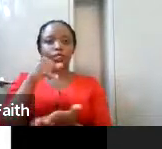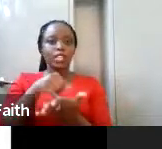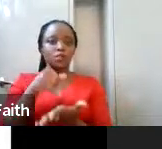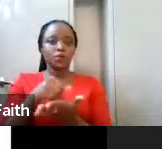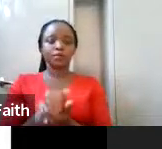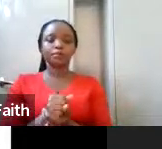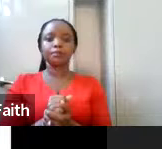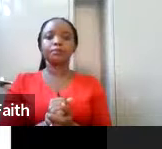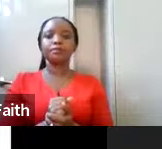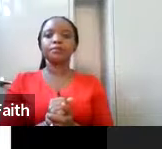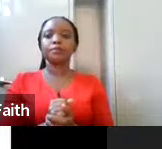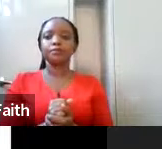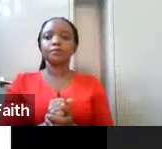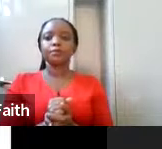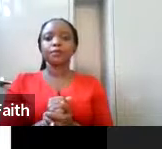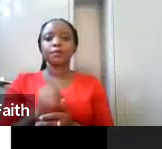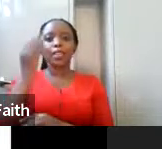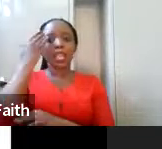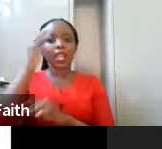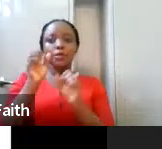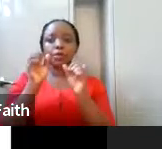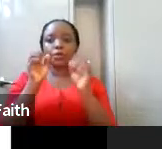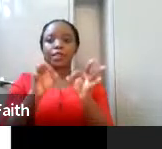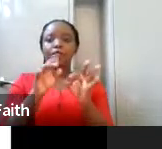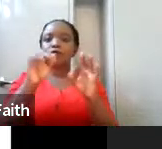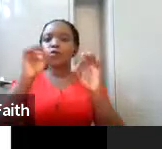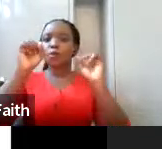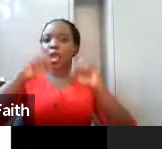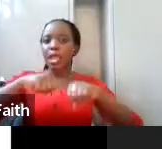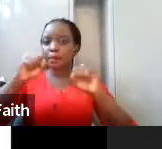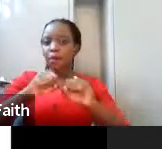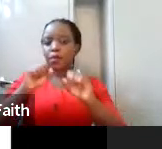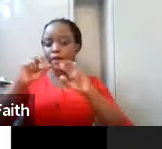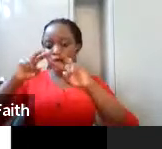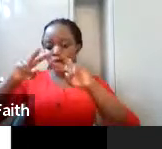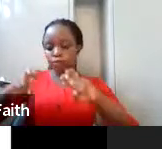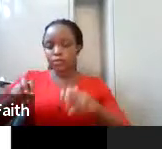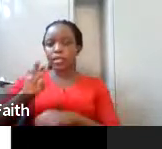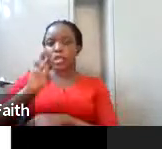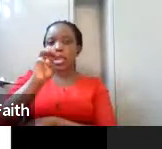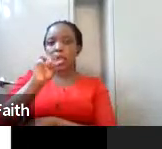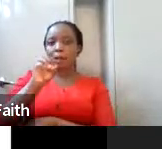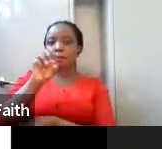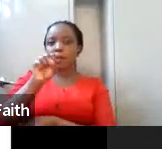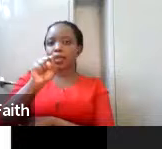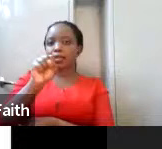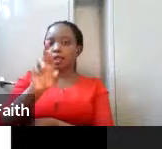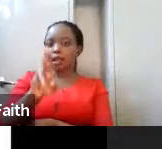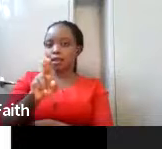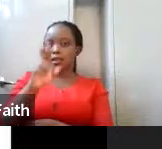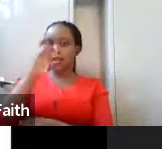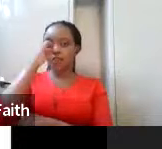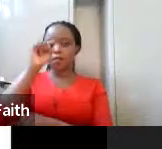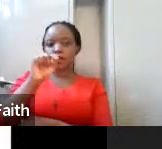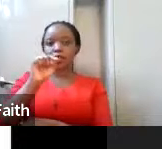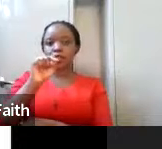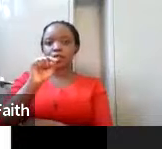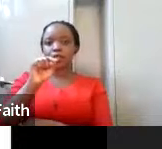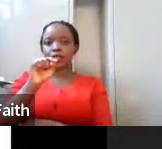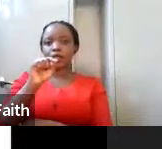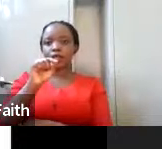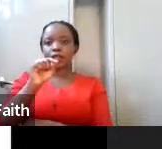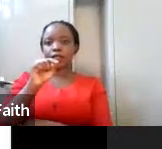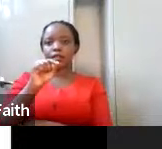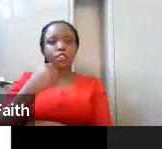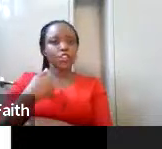don't know if you're able to check your MSR for this specific ETR Georgina, invoices. Do you